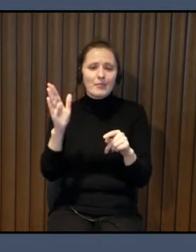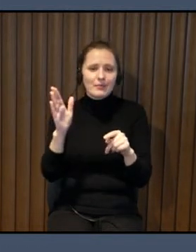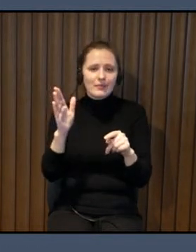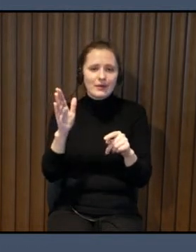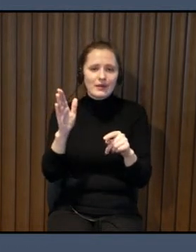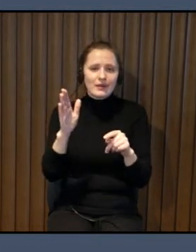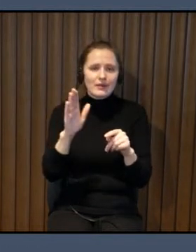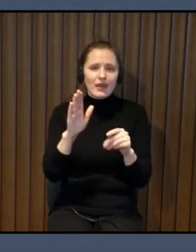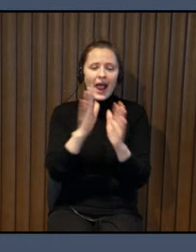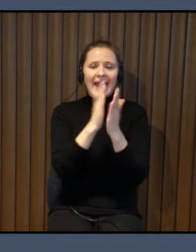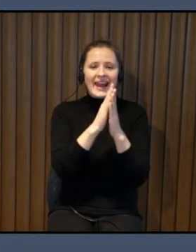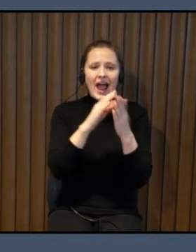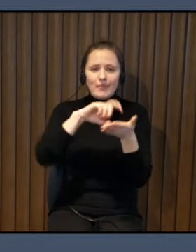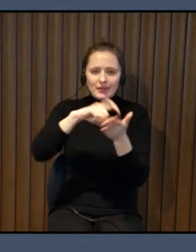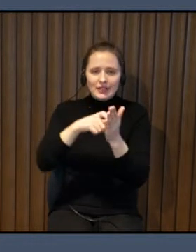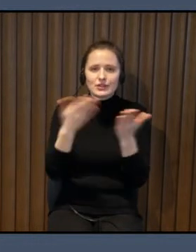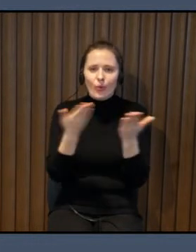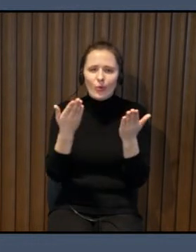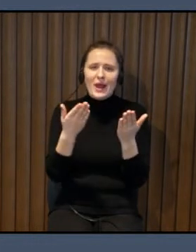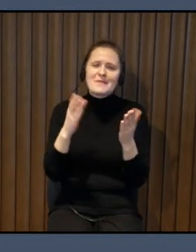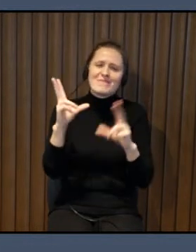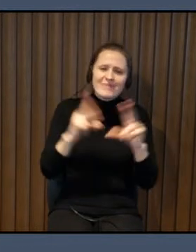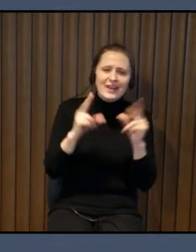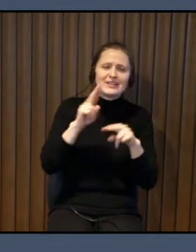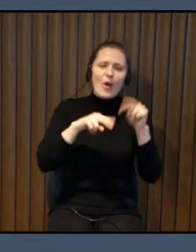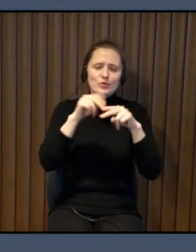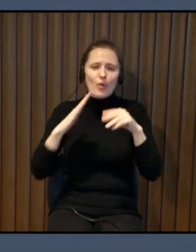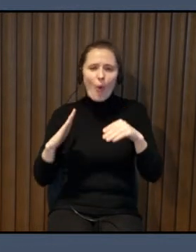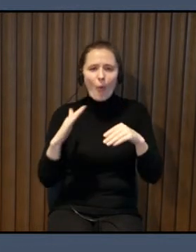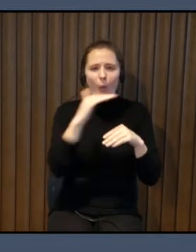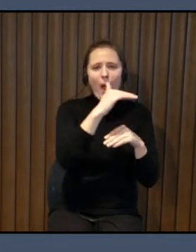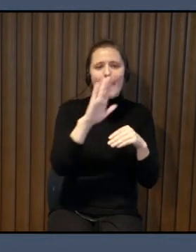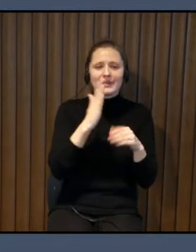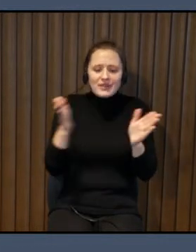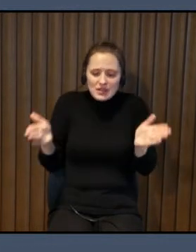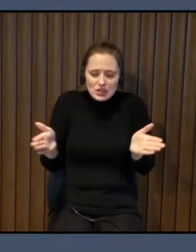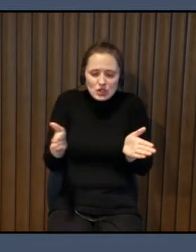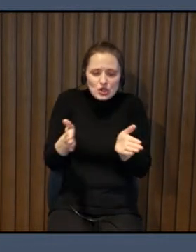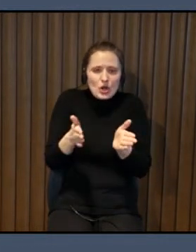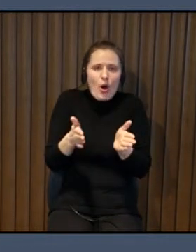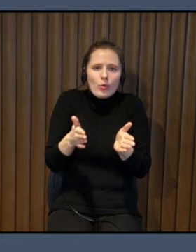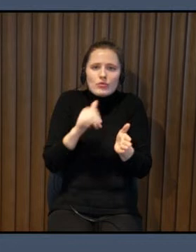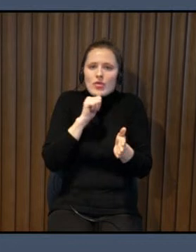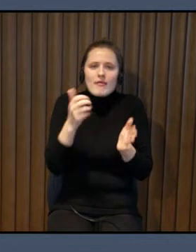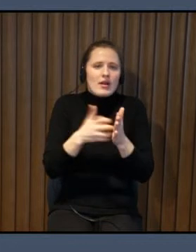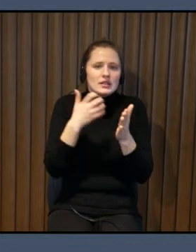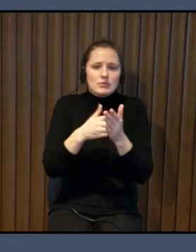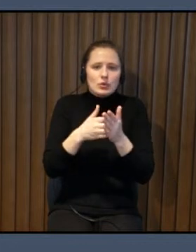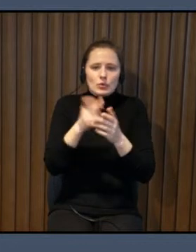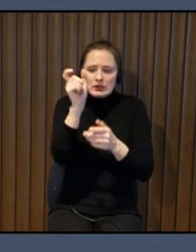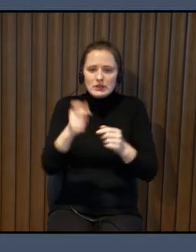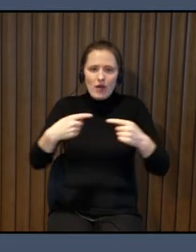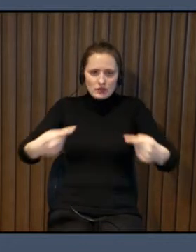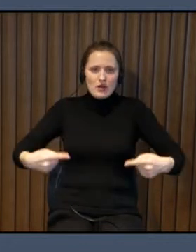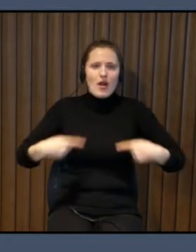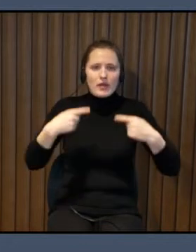the ground. Then we have a ramp, but it is too narrow for a